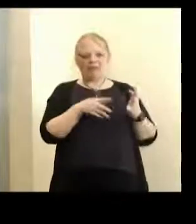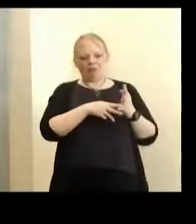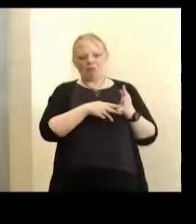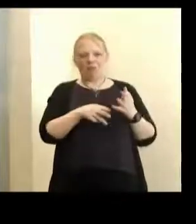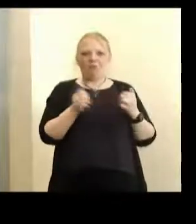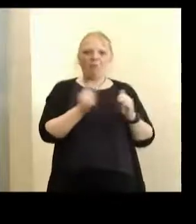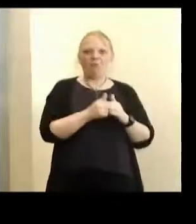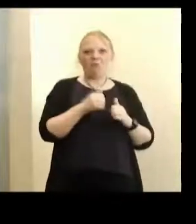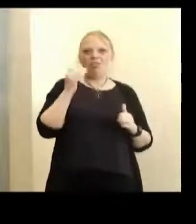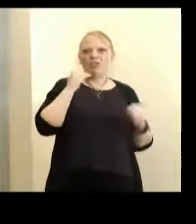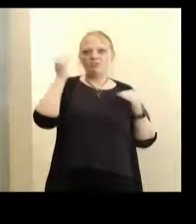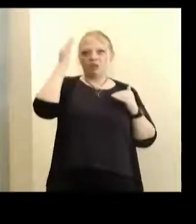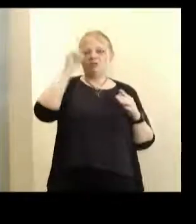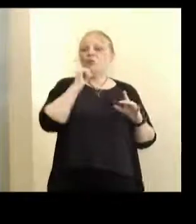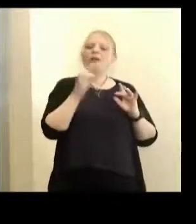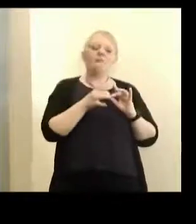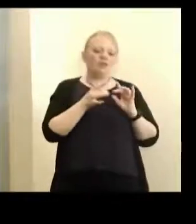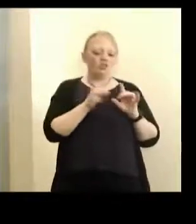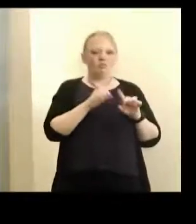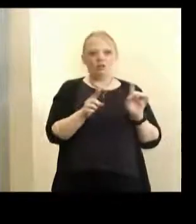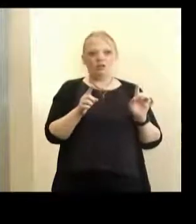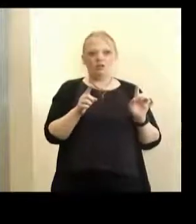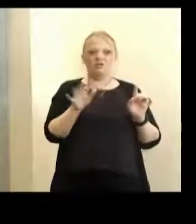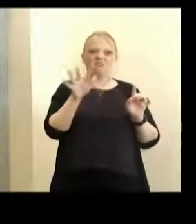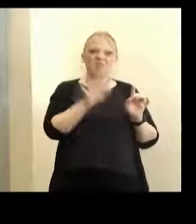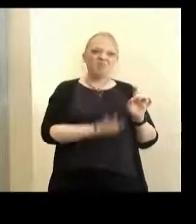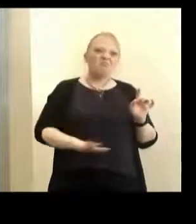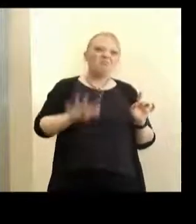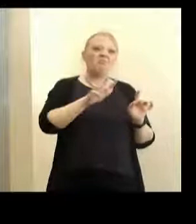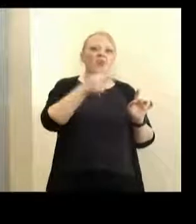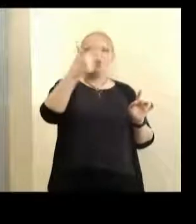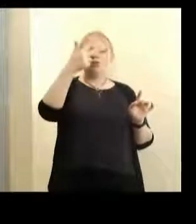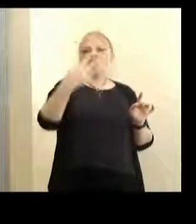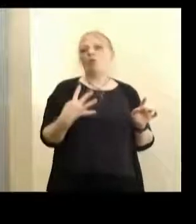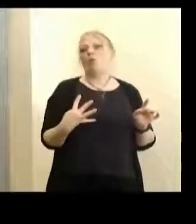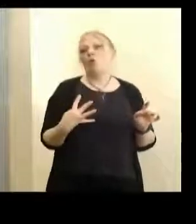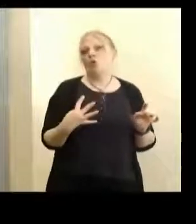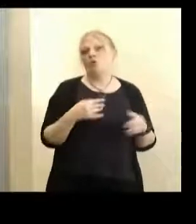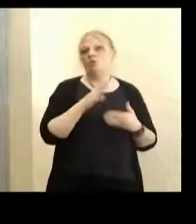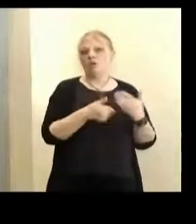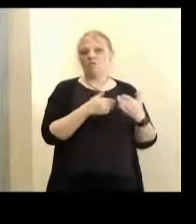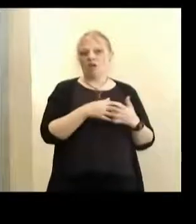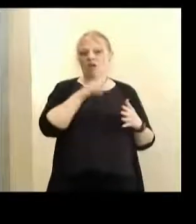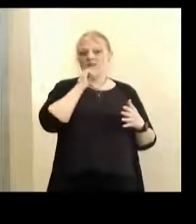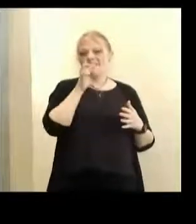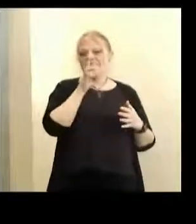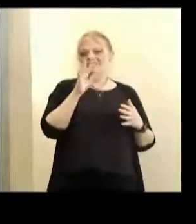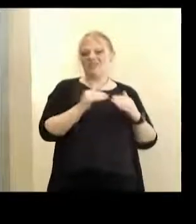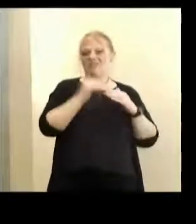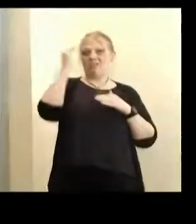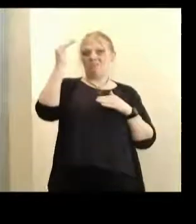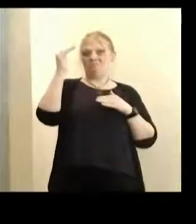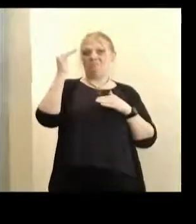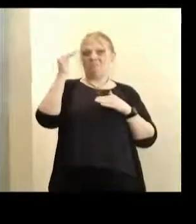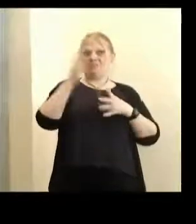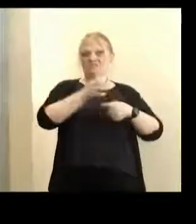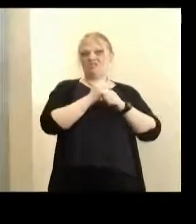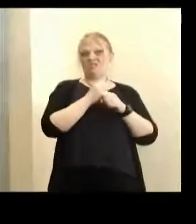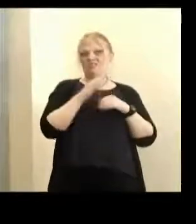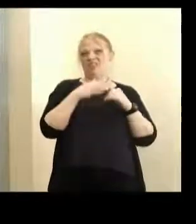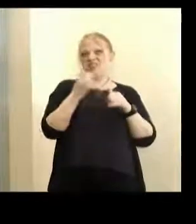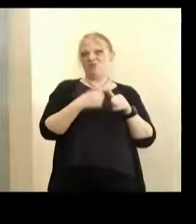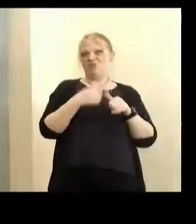I did not mention it, but we roughly have 3/4 of all 65 plus have received at least one dose so far in Erie